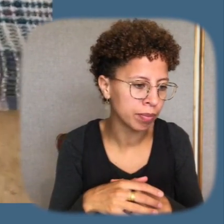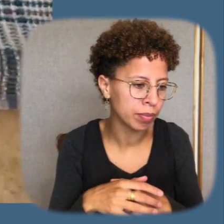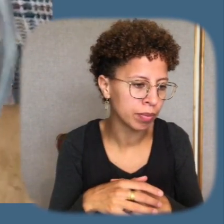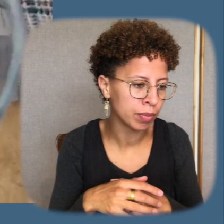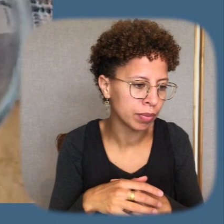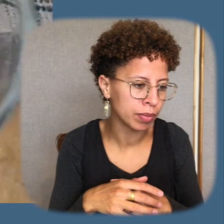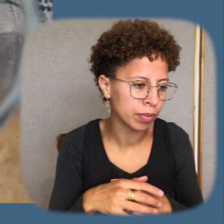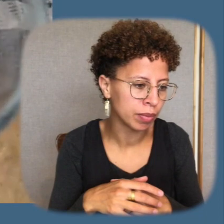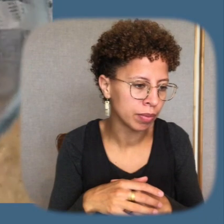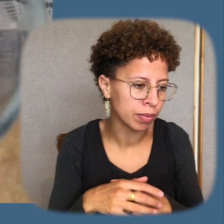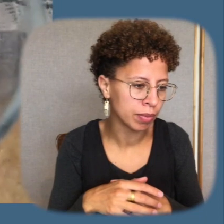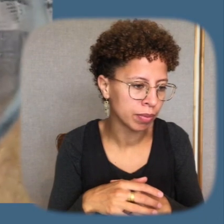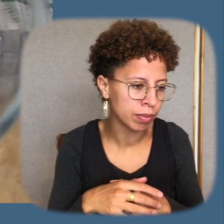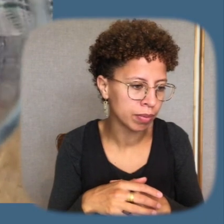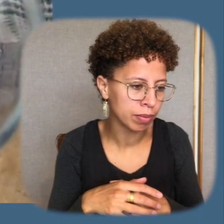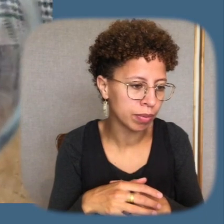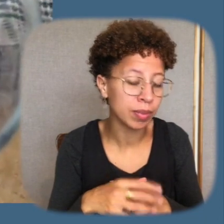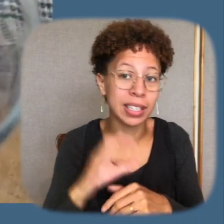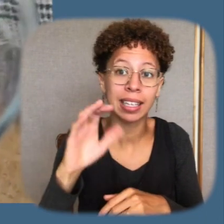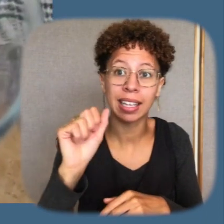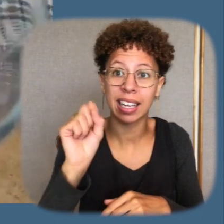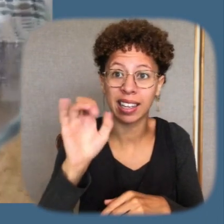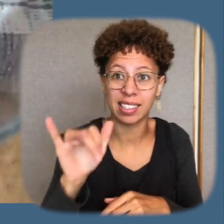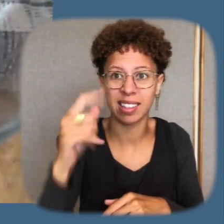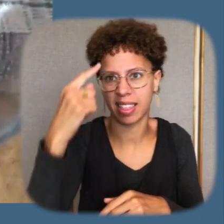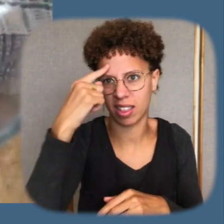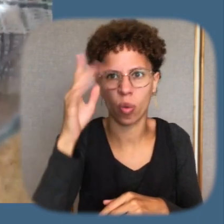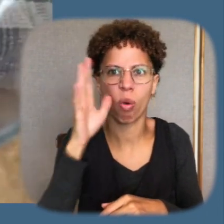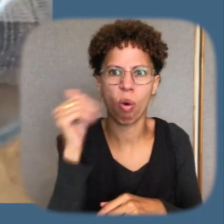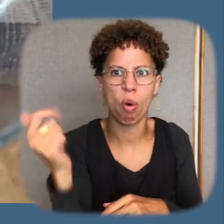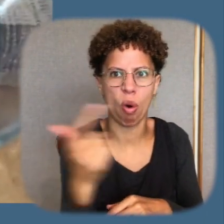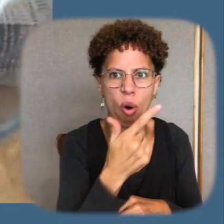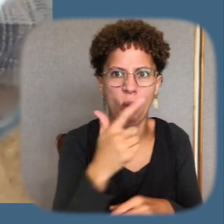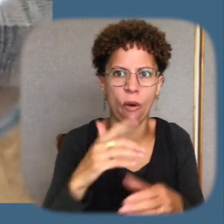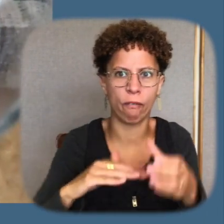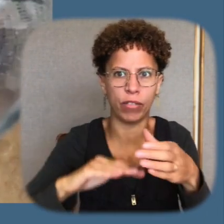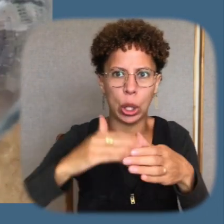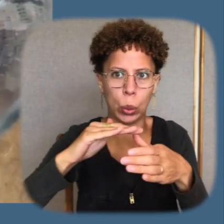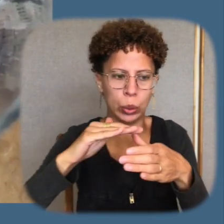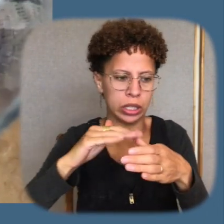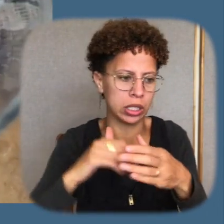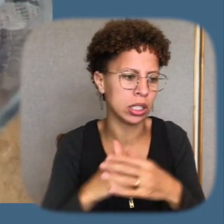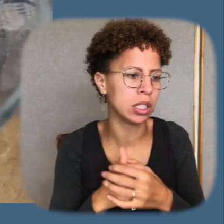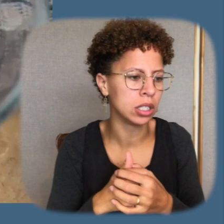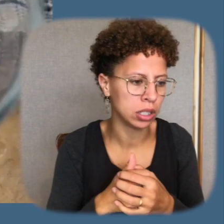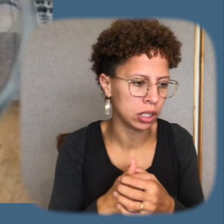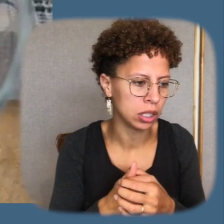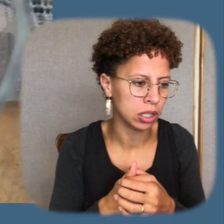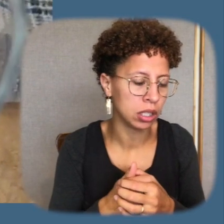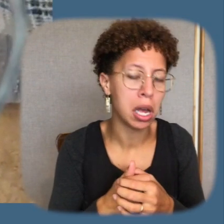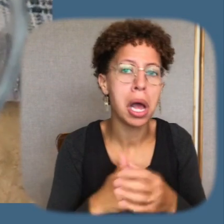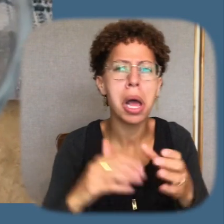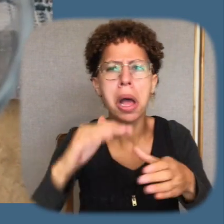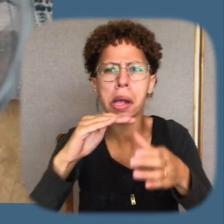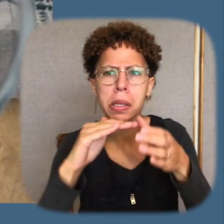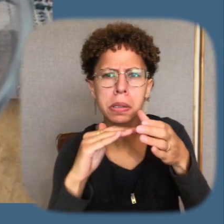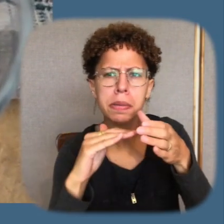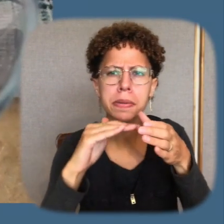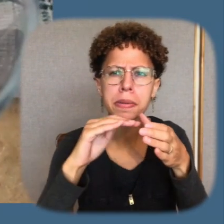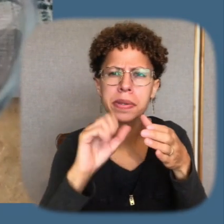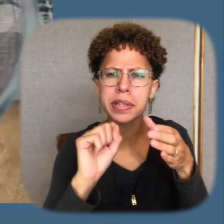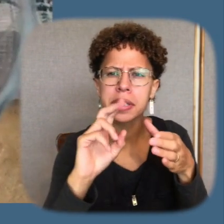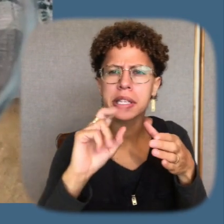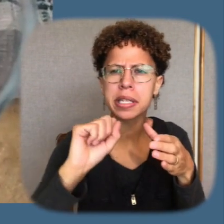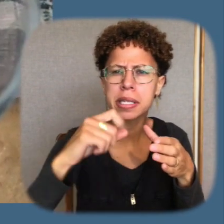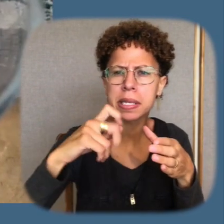Oh, in the blue? Casey thinks these will all float. Oh, look at that one. Mine's not going to float. I think it will suspend,